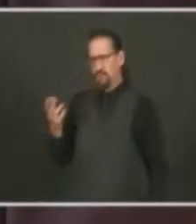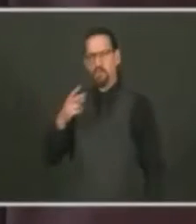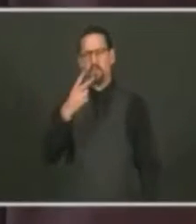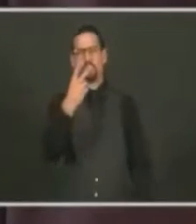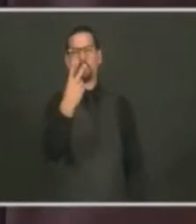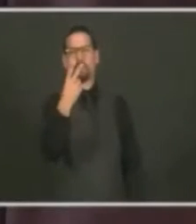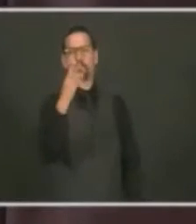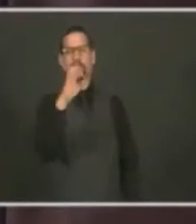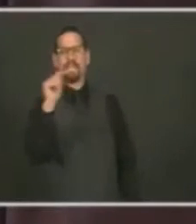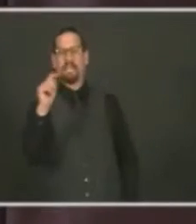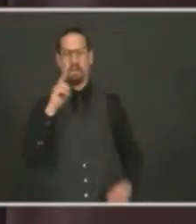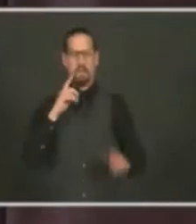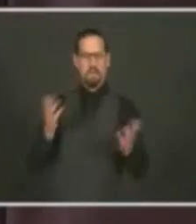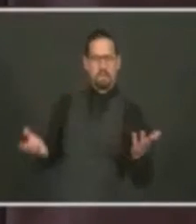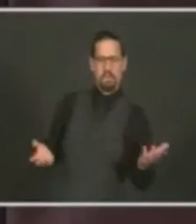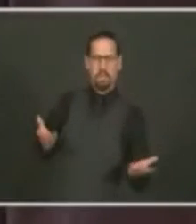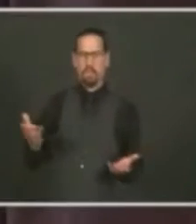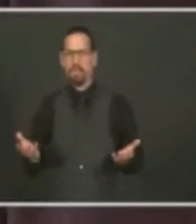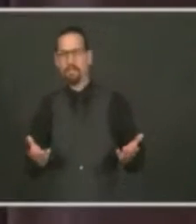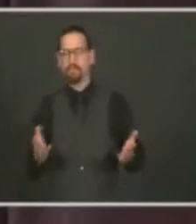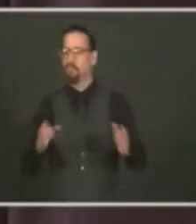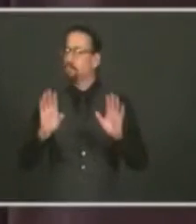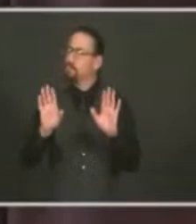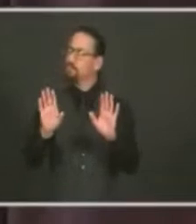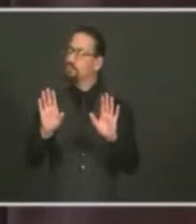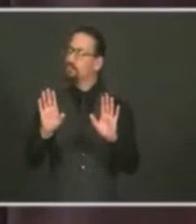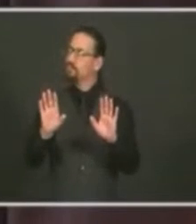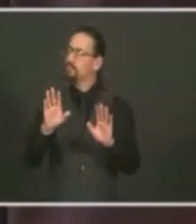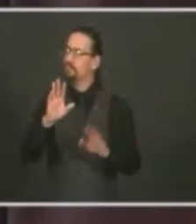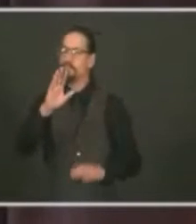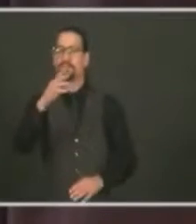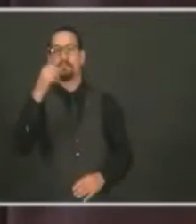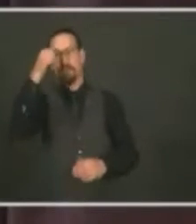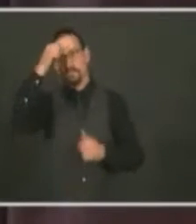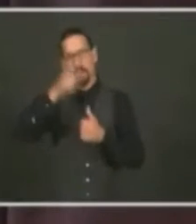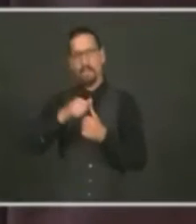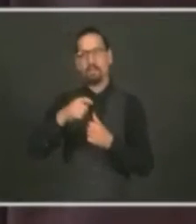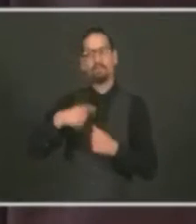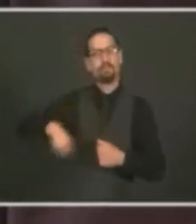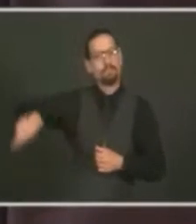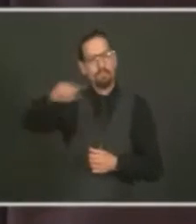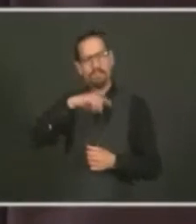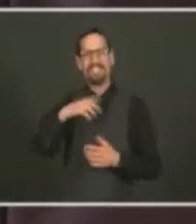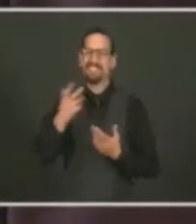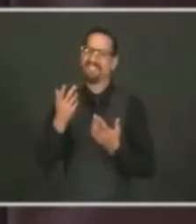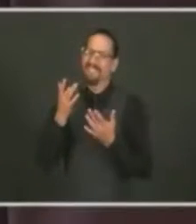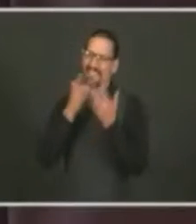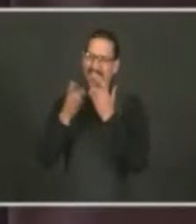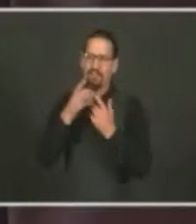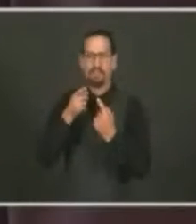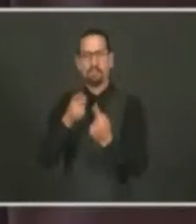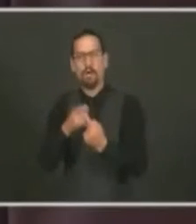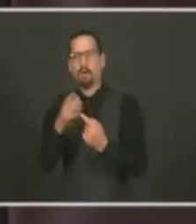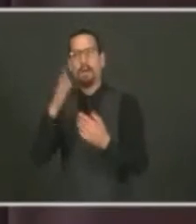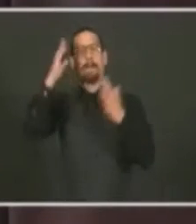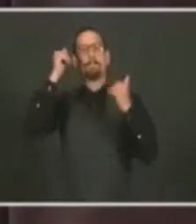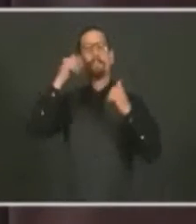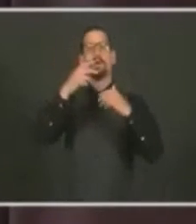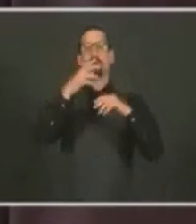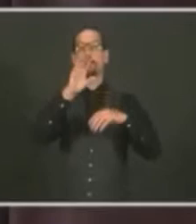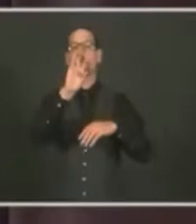also know you're hanging on and every dollar matters. So it is my hope that you can fit a few more tables